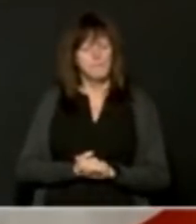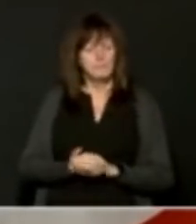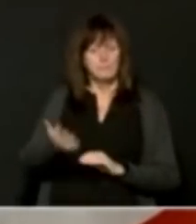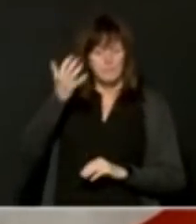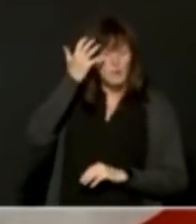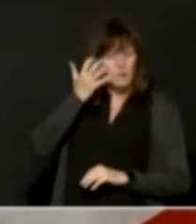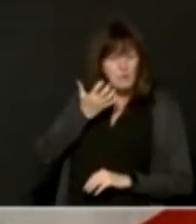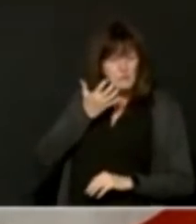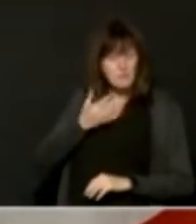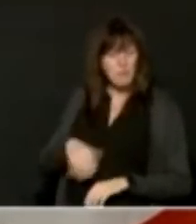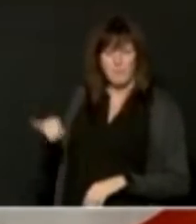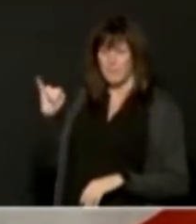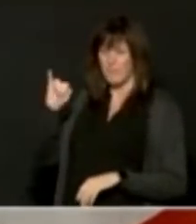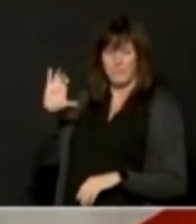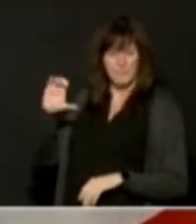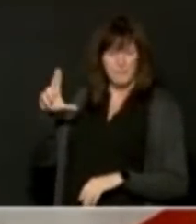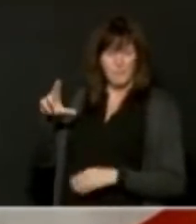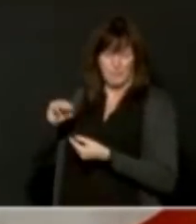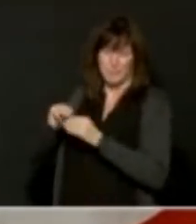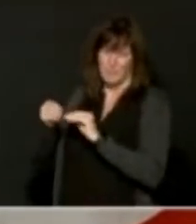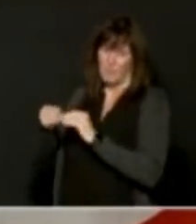remains high, with